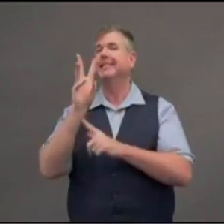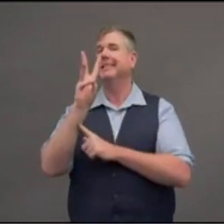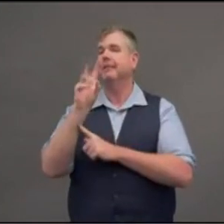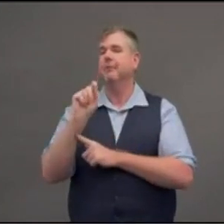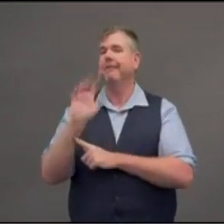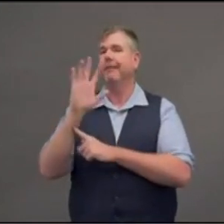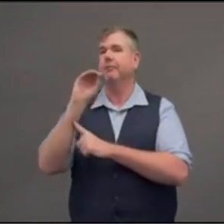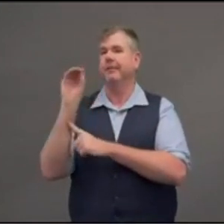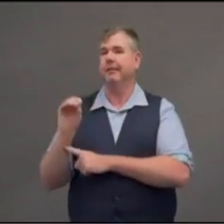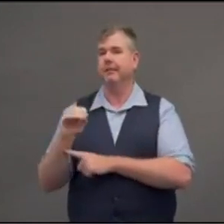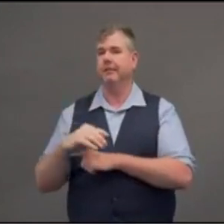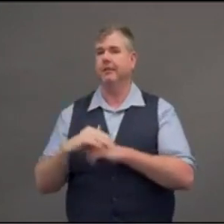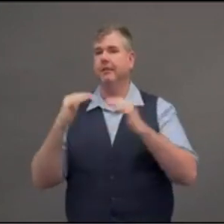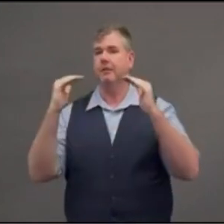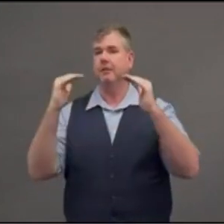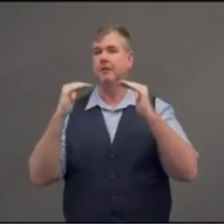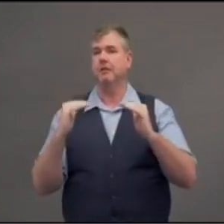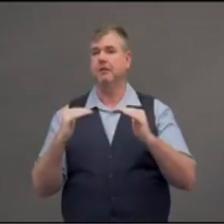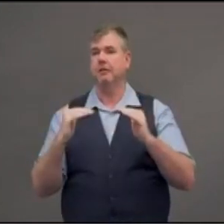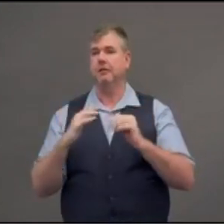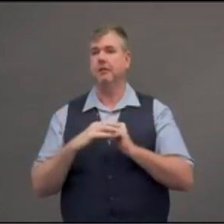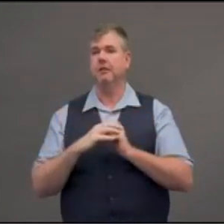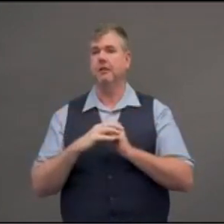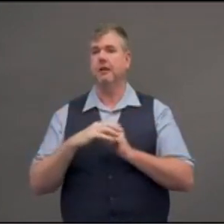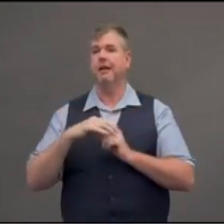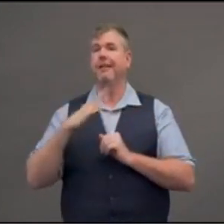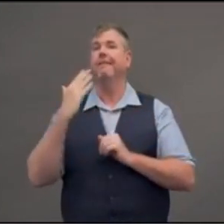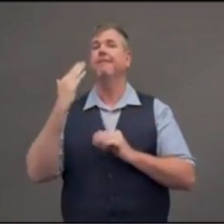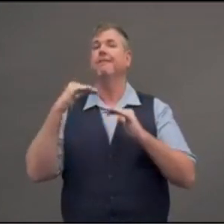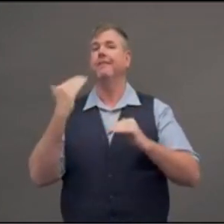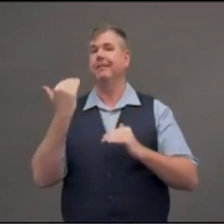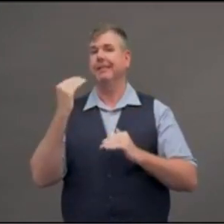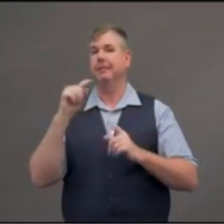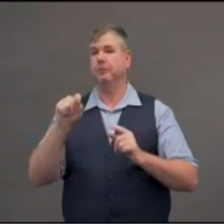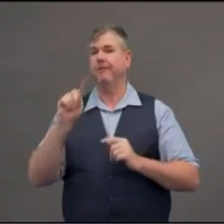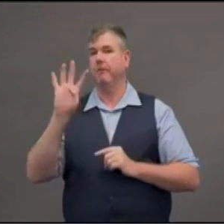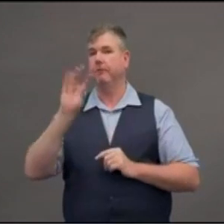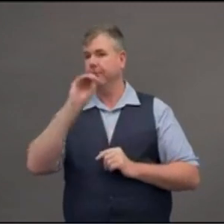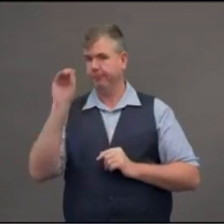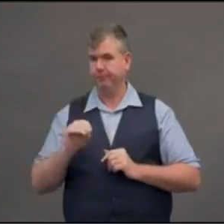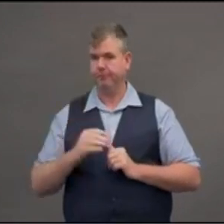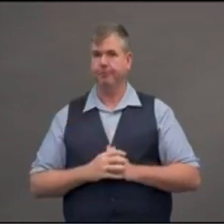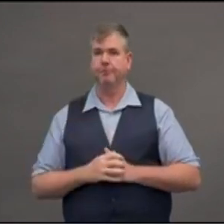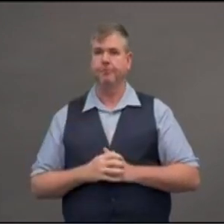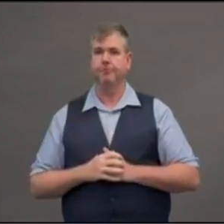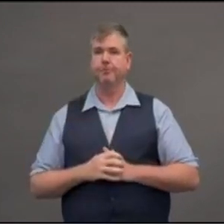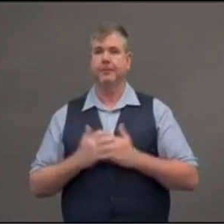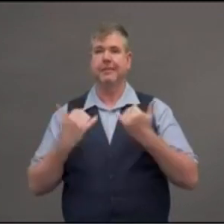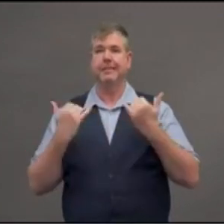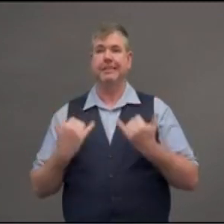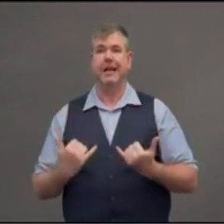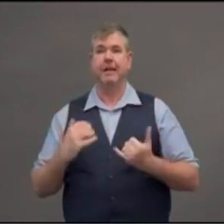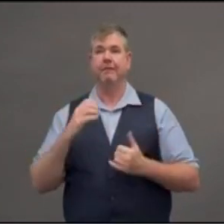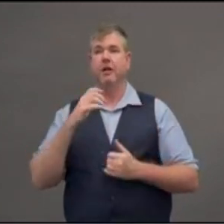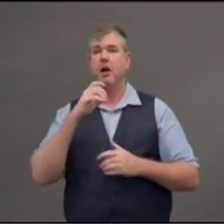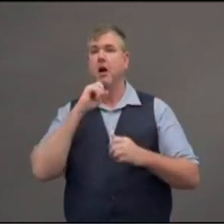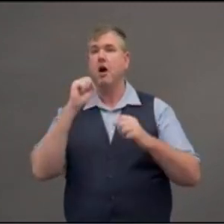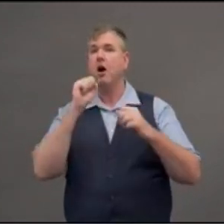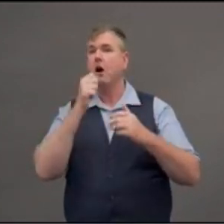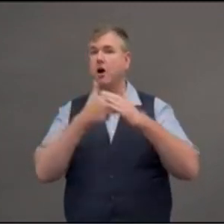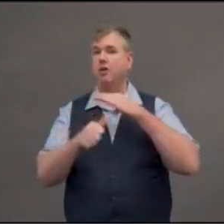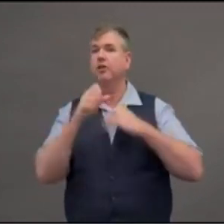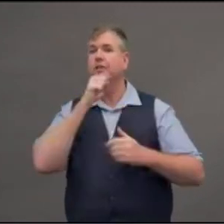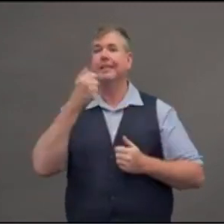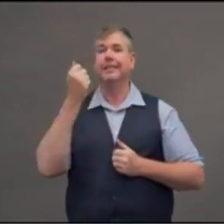15.4%. Today, the numbers for 19 and under at 10.5%, and for 20